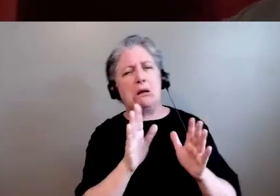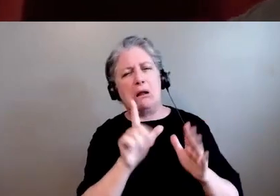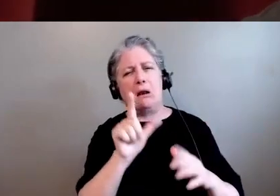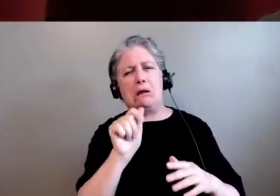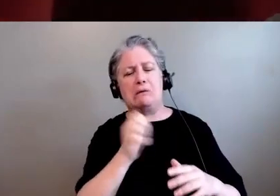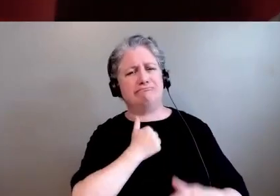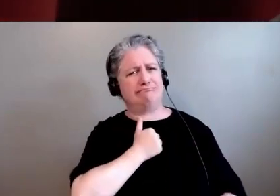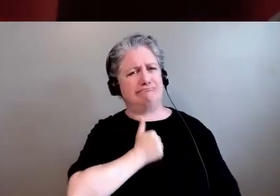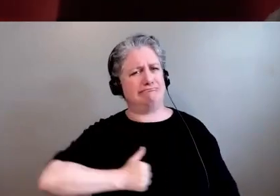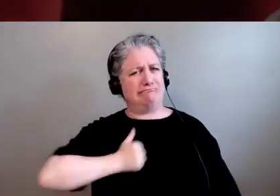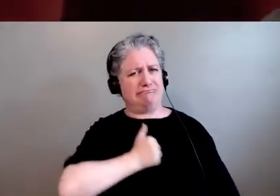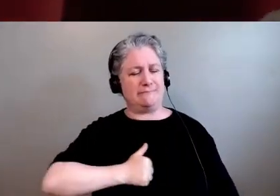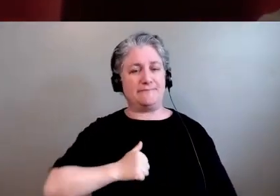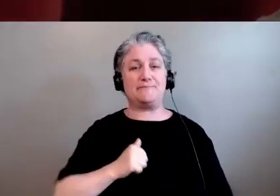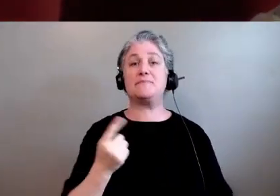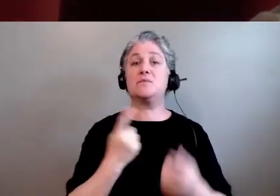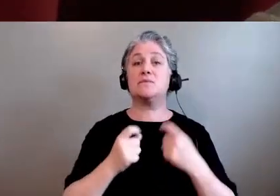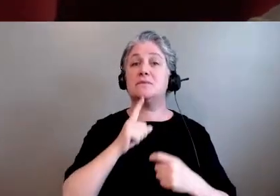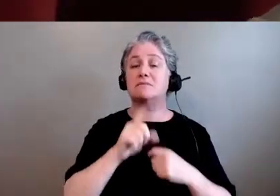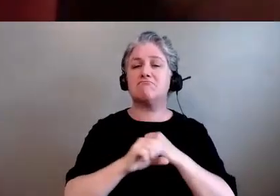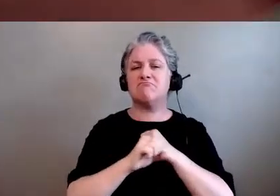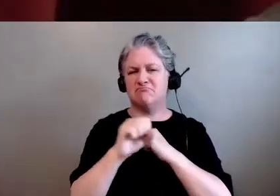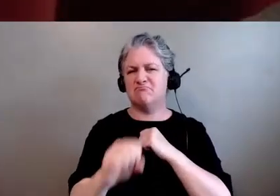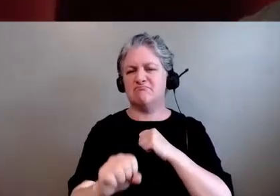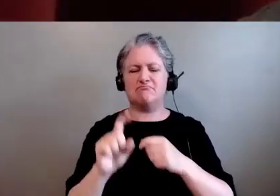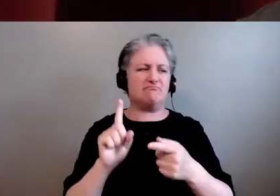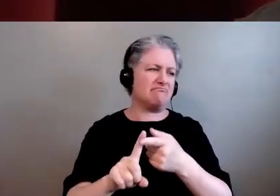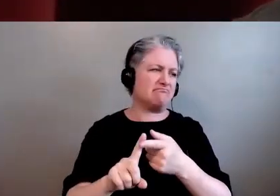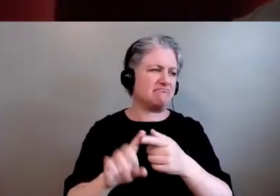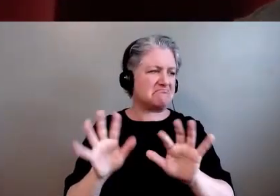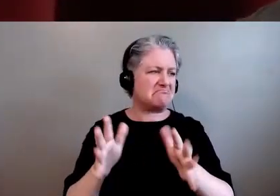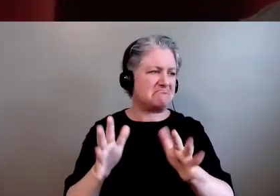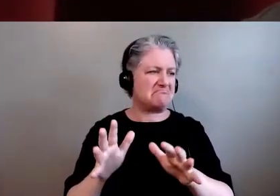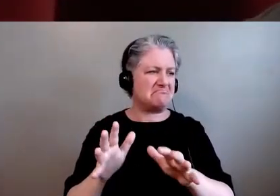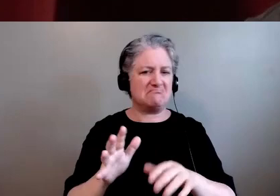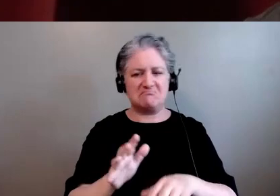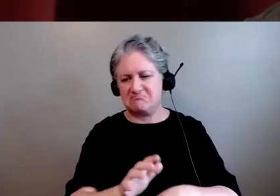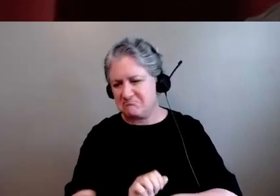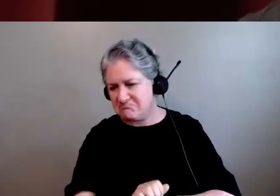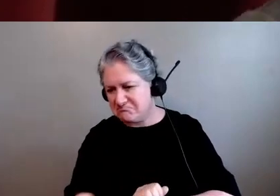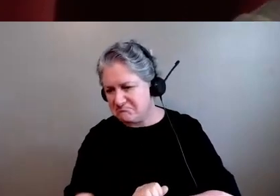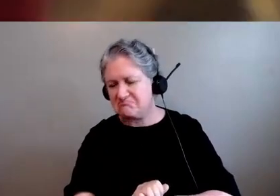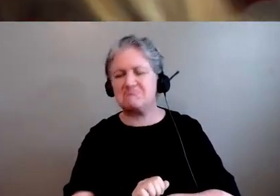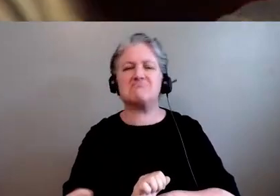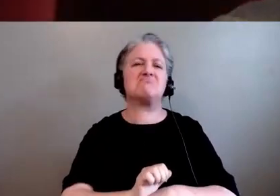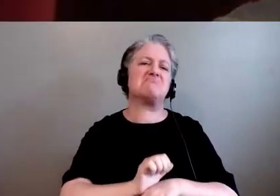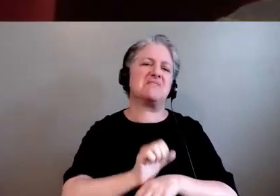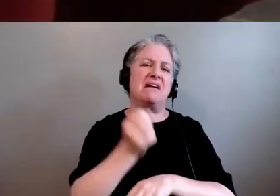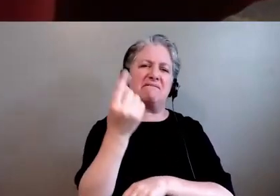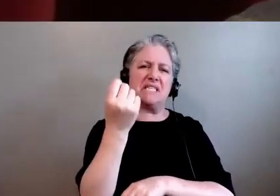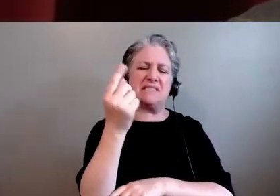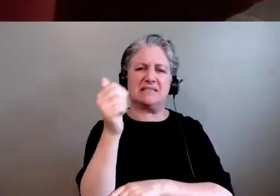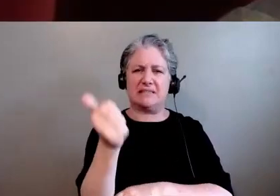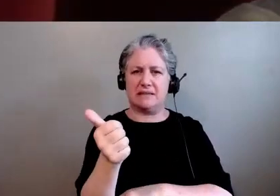and I apologize, the Q&A will extend till about 10 after the hour. If you need a